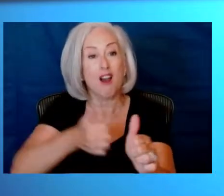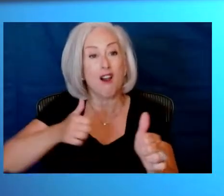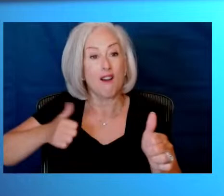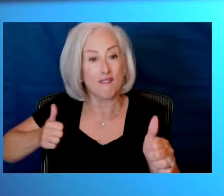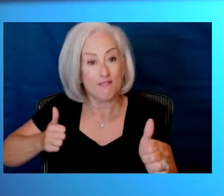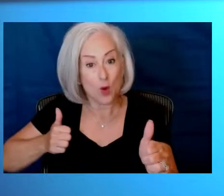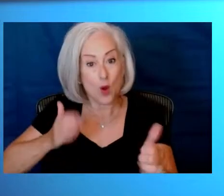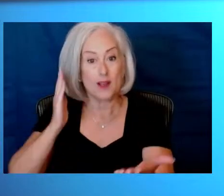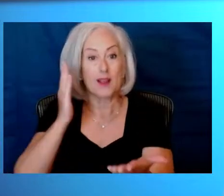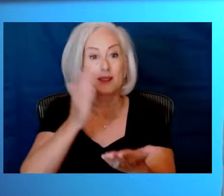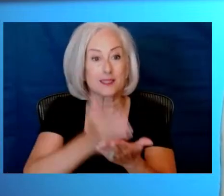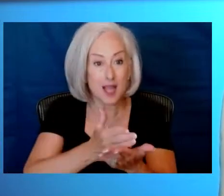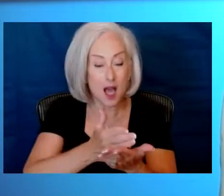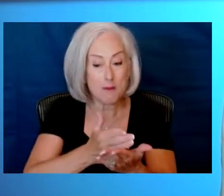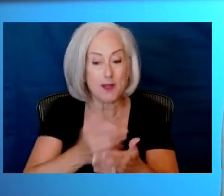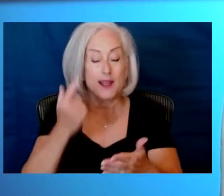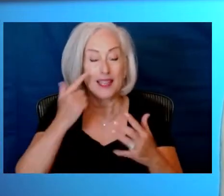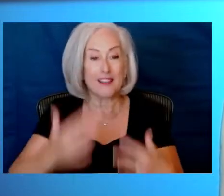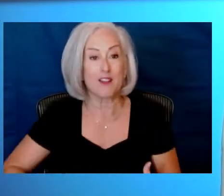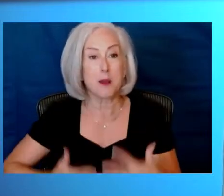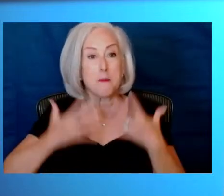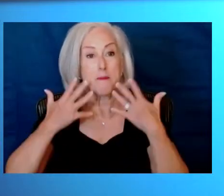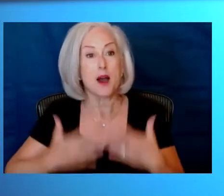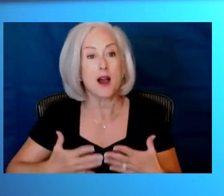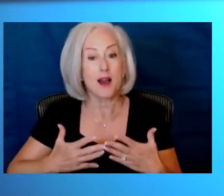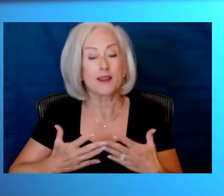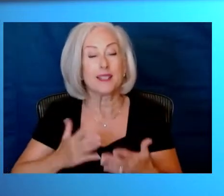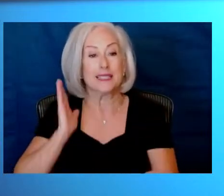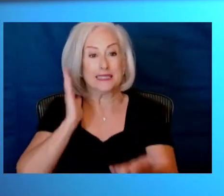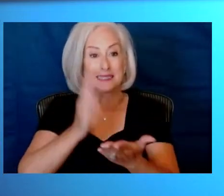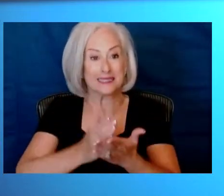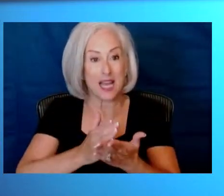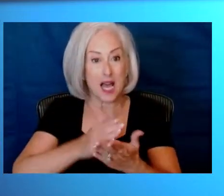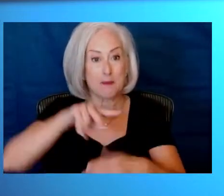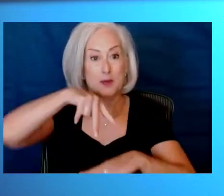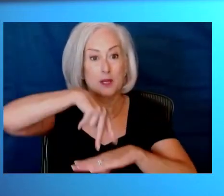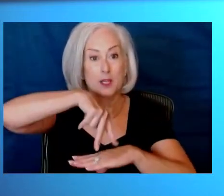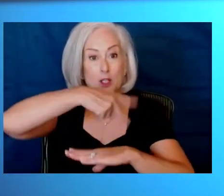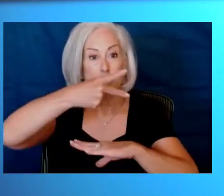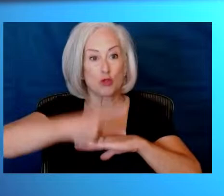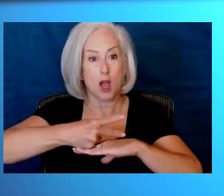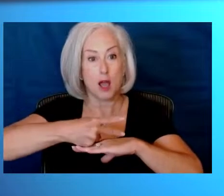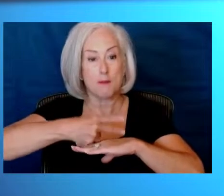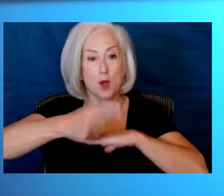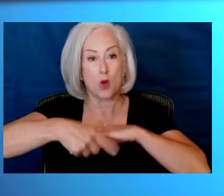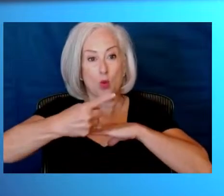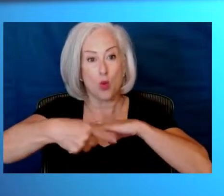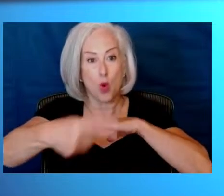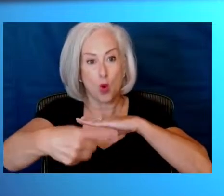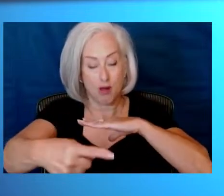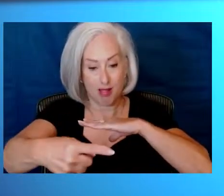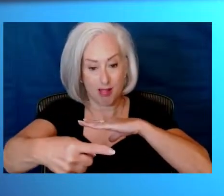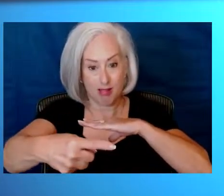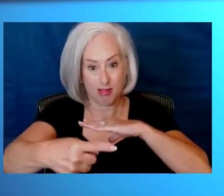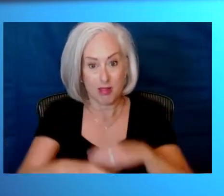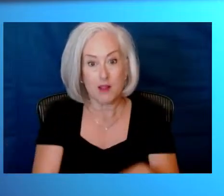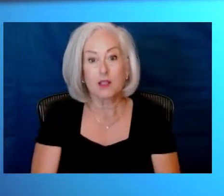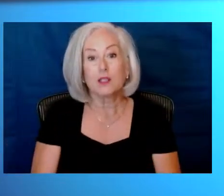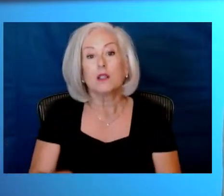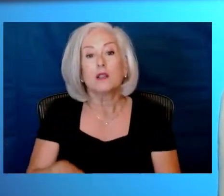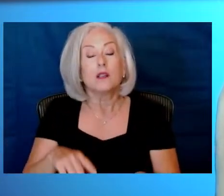roll always. Next, how to cool that area down. So with a cold running water, not ice